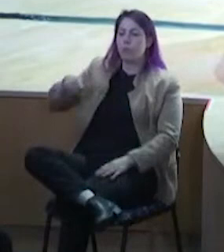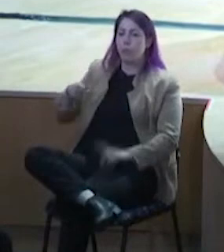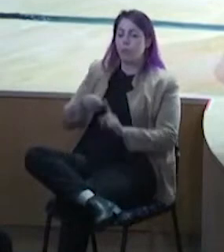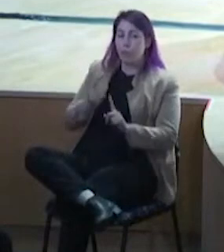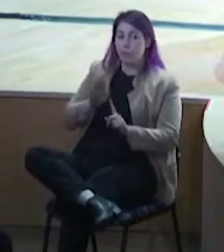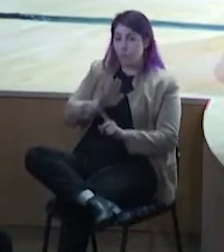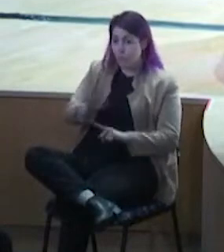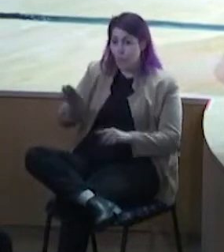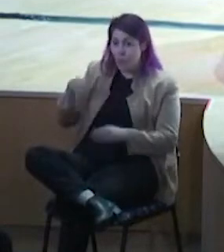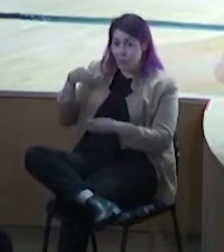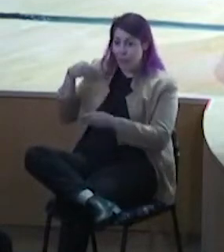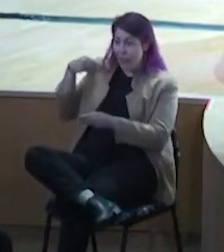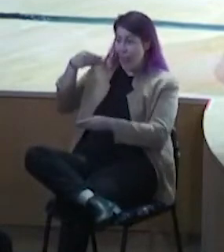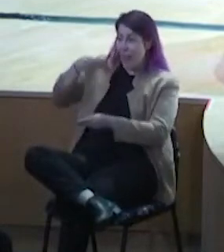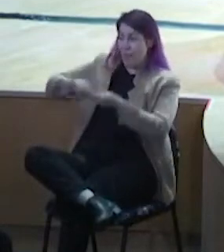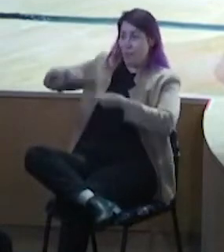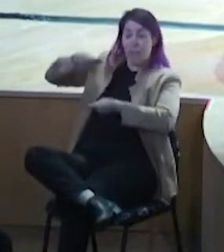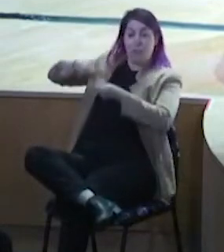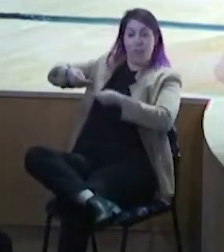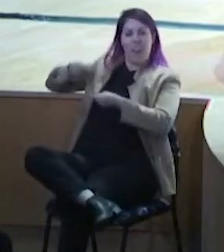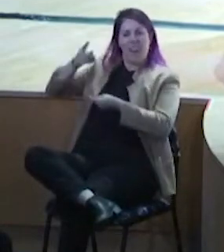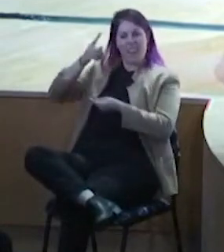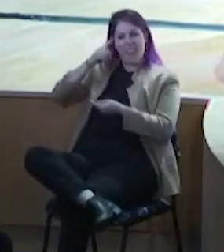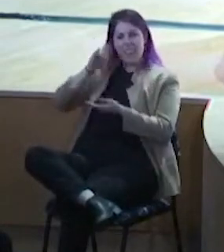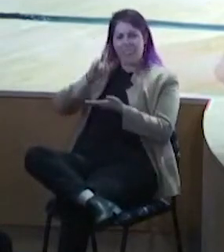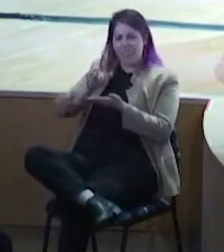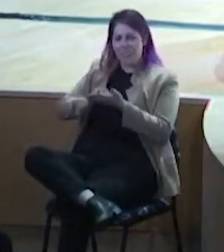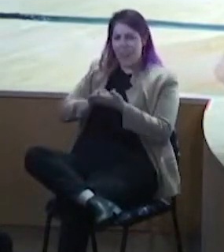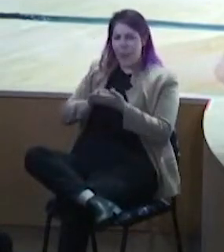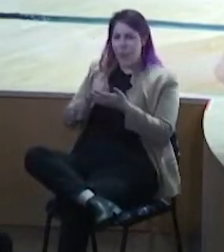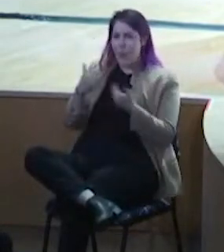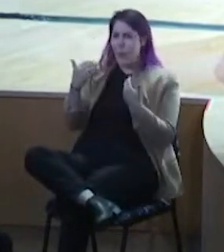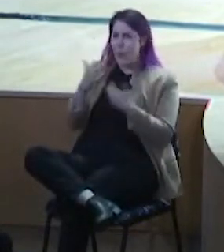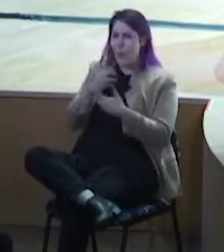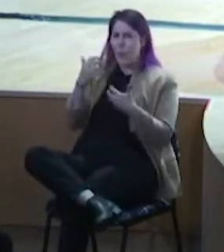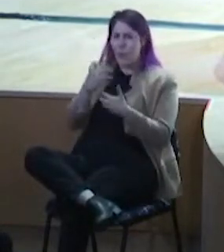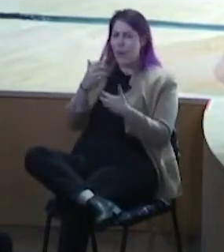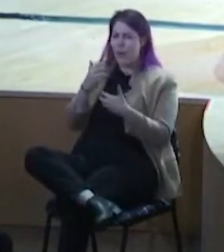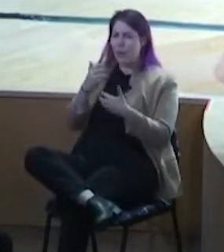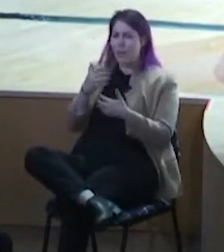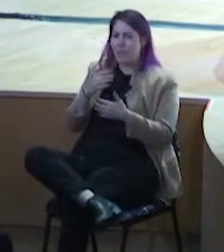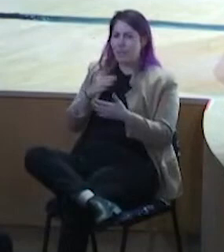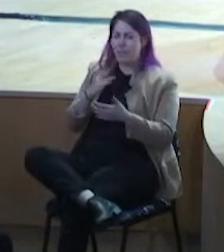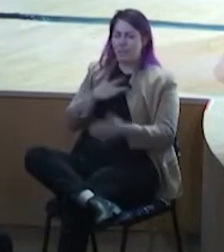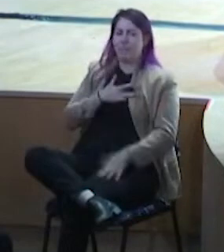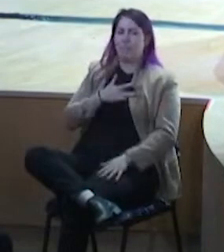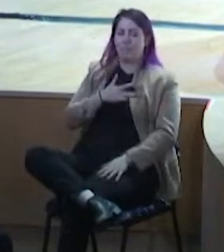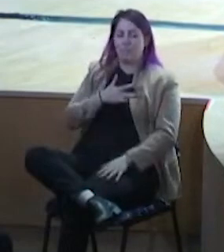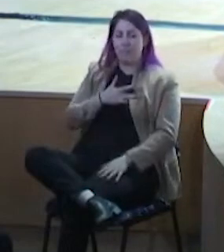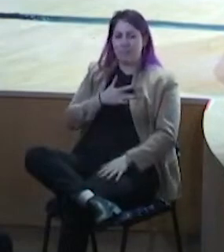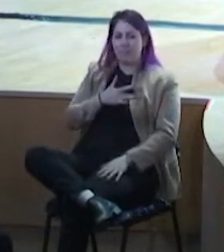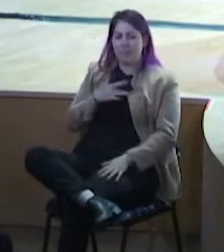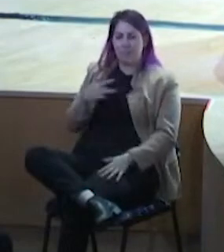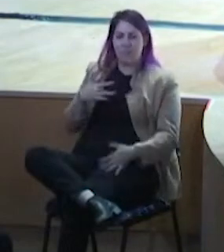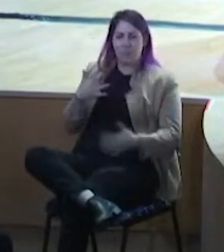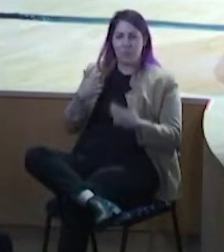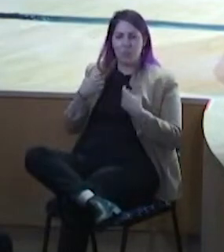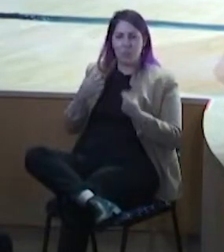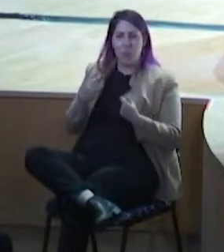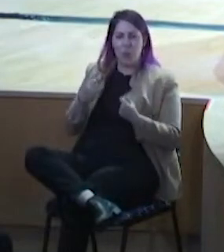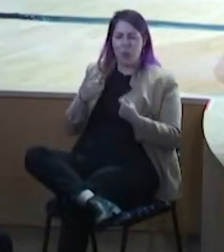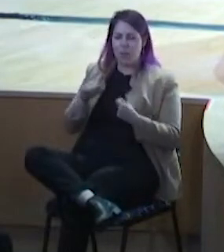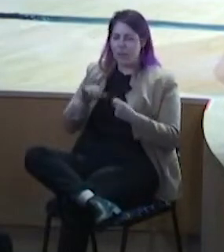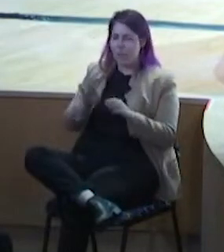I think, is one of the things that I feel like the most strongly about. We all have